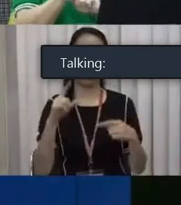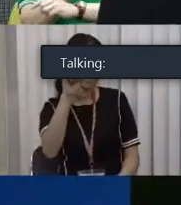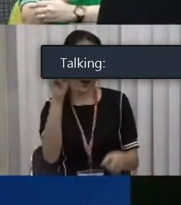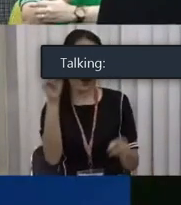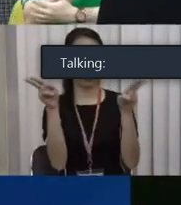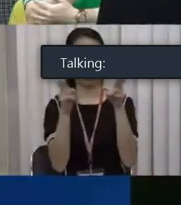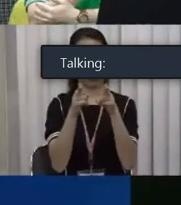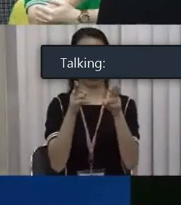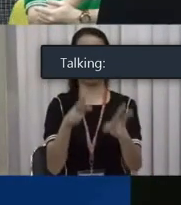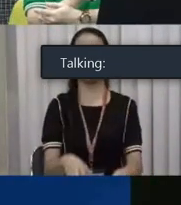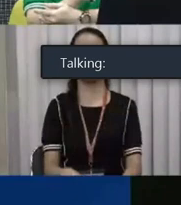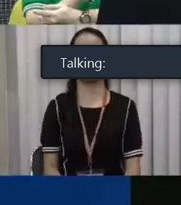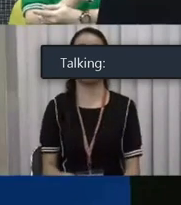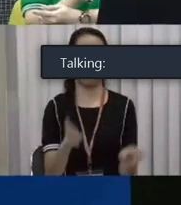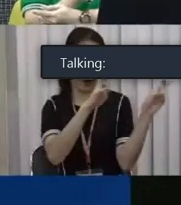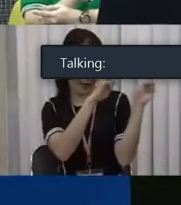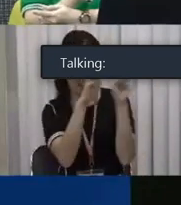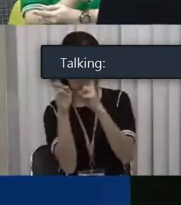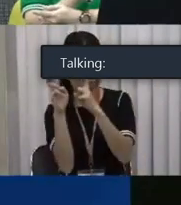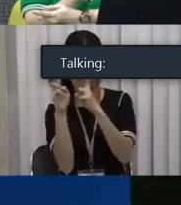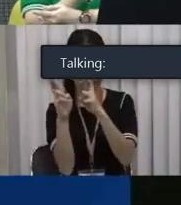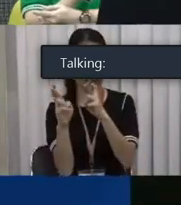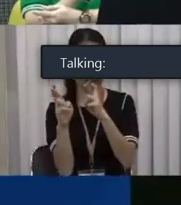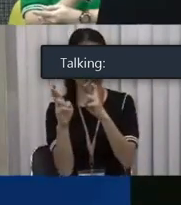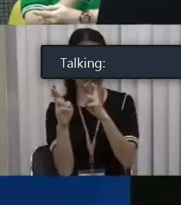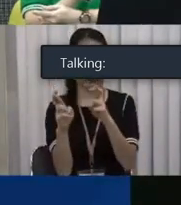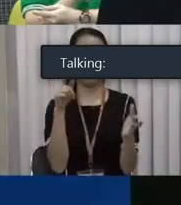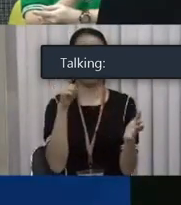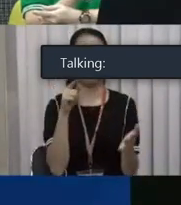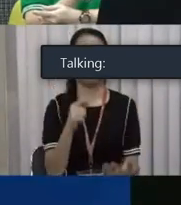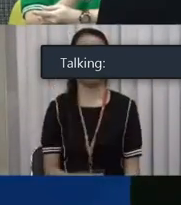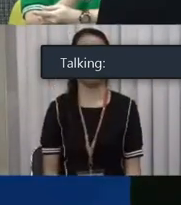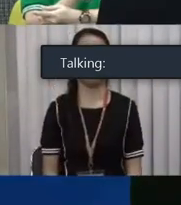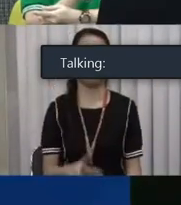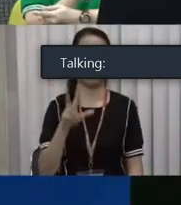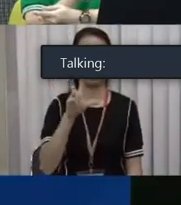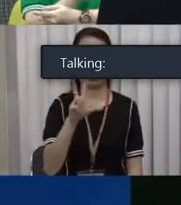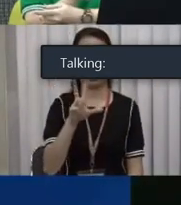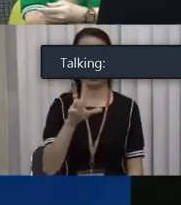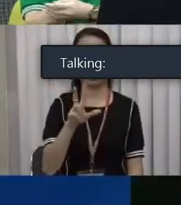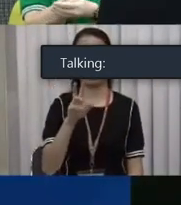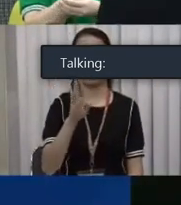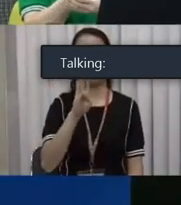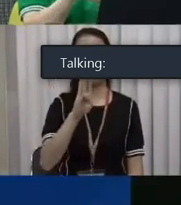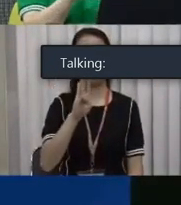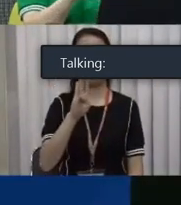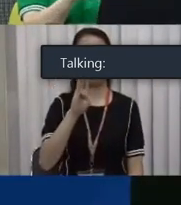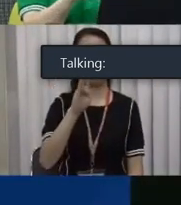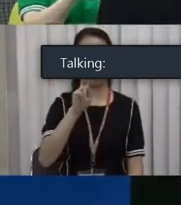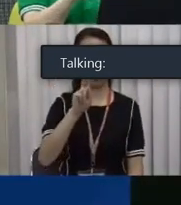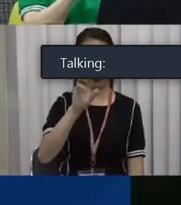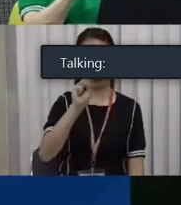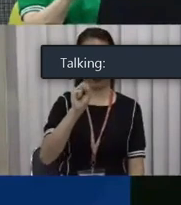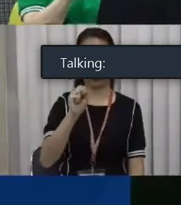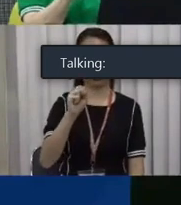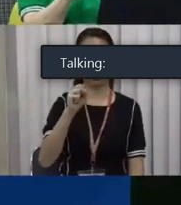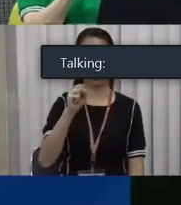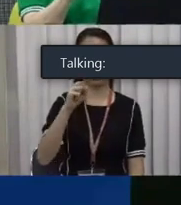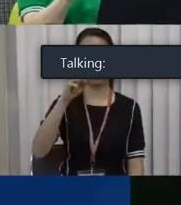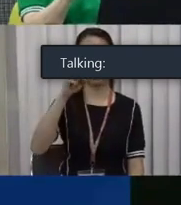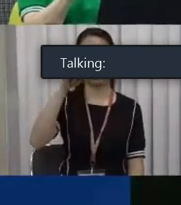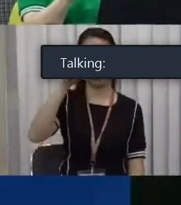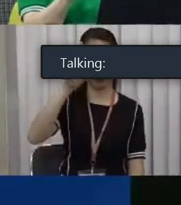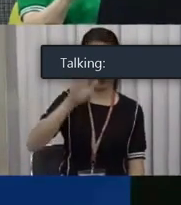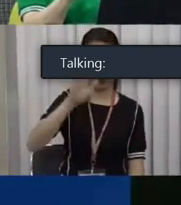mo? Okay, so mauni ang Rebus Puzzles.